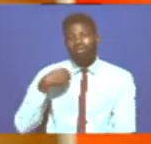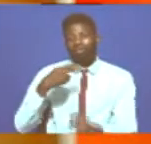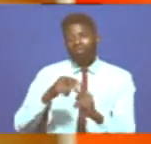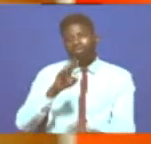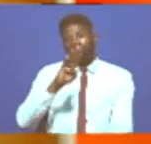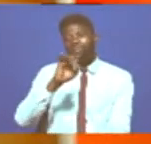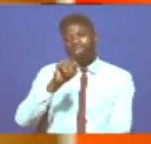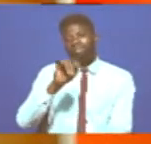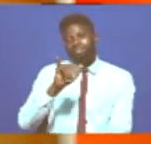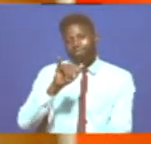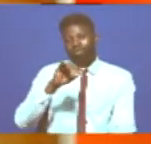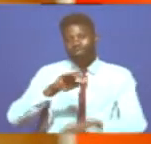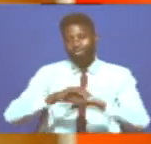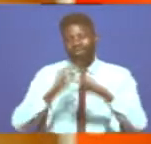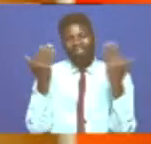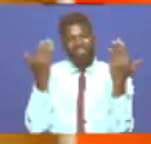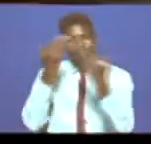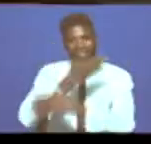a lovely night. Bye-bye.